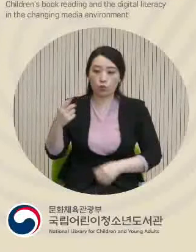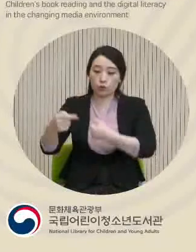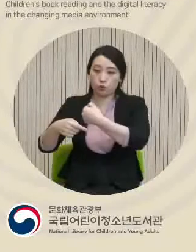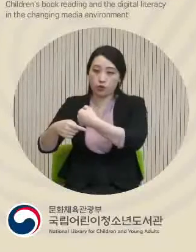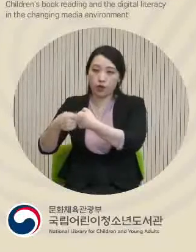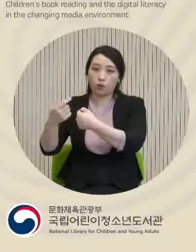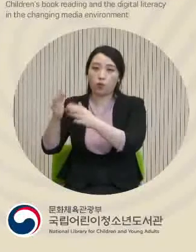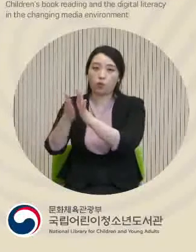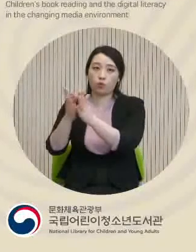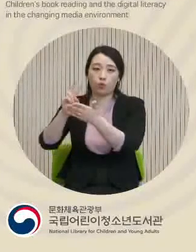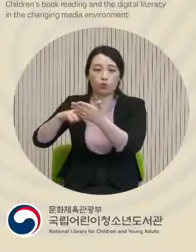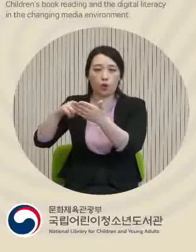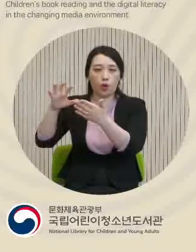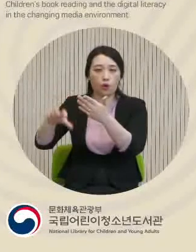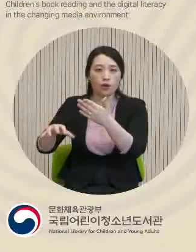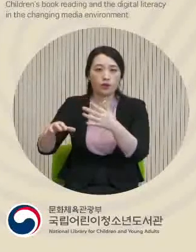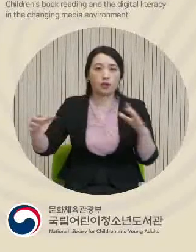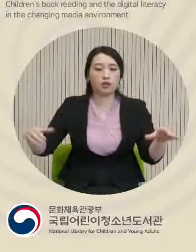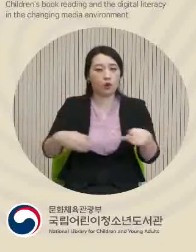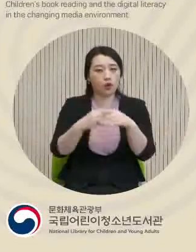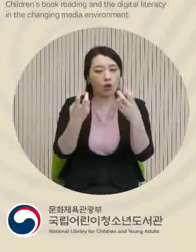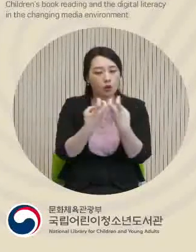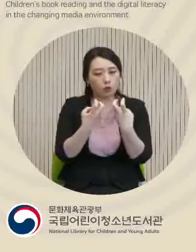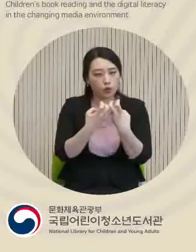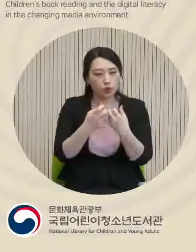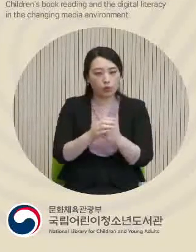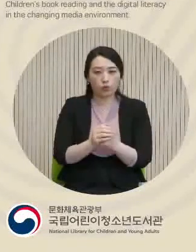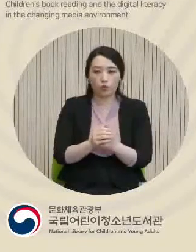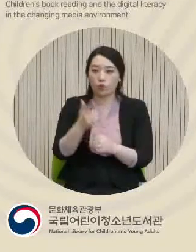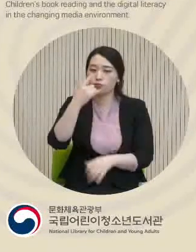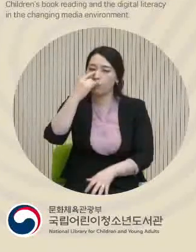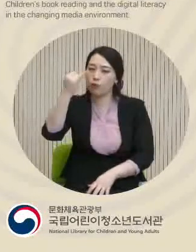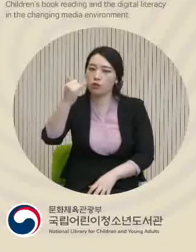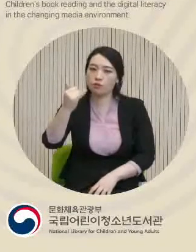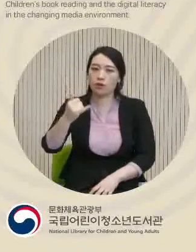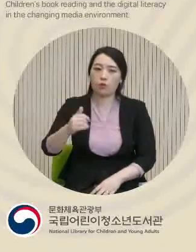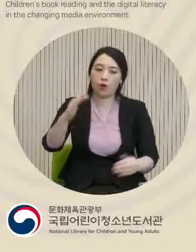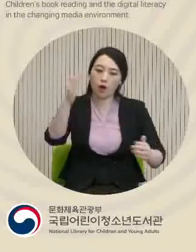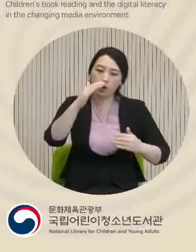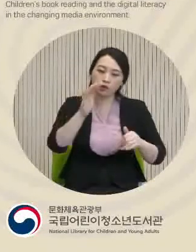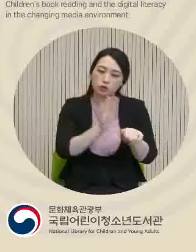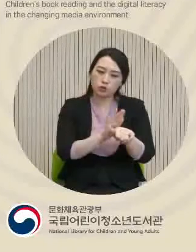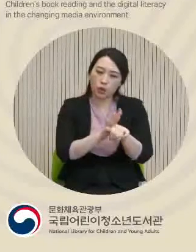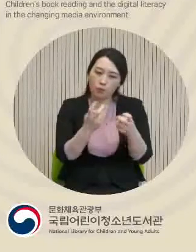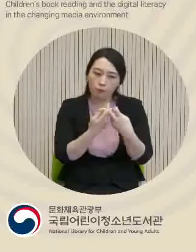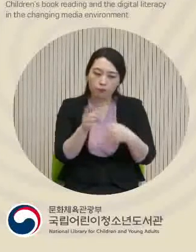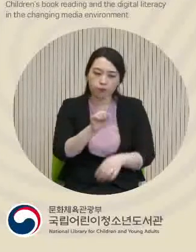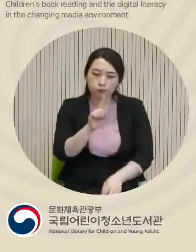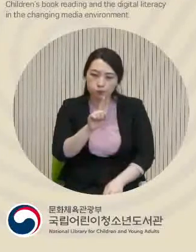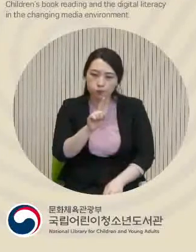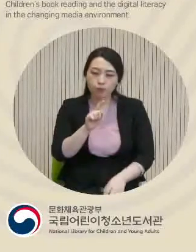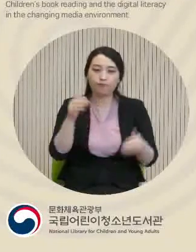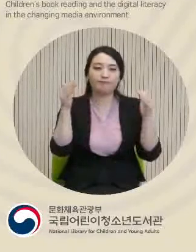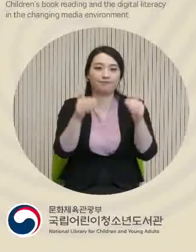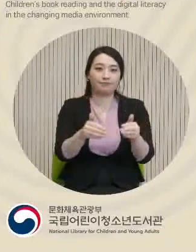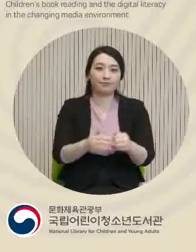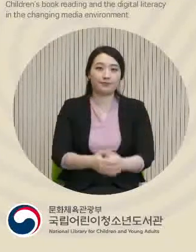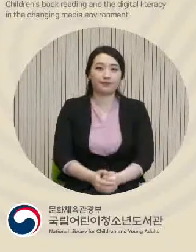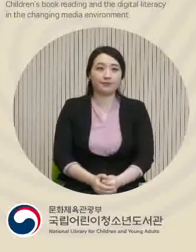and how the public libraries and the school libraries can cooperate in order to support their parents in terms of creating the